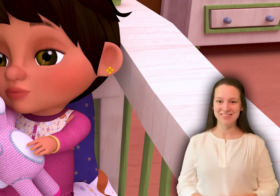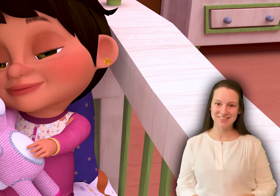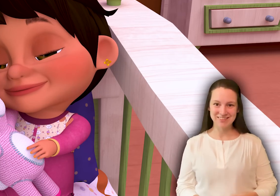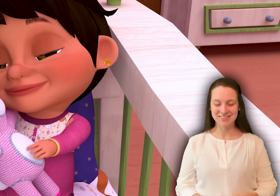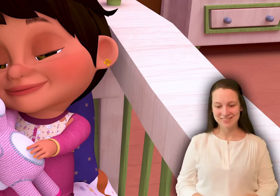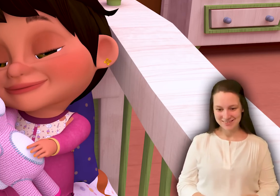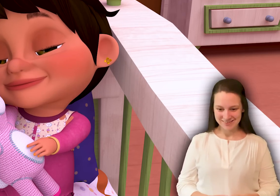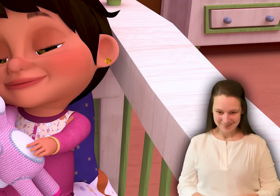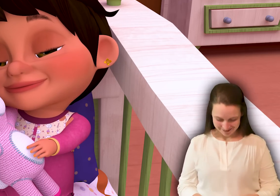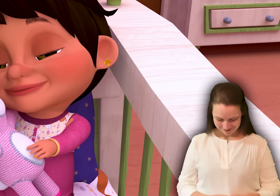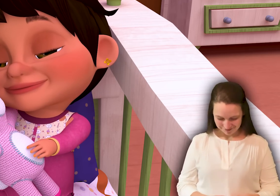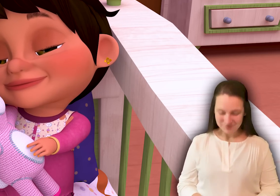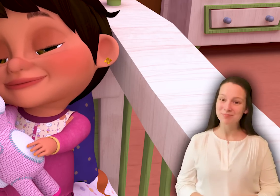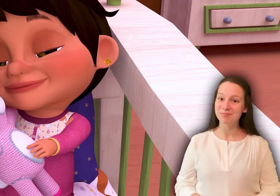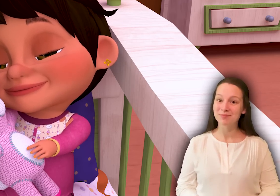bill